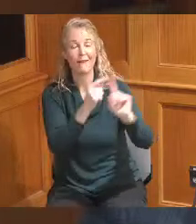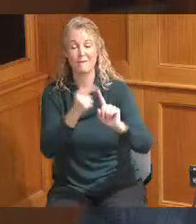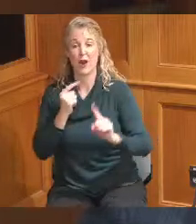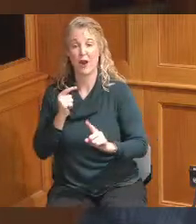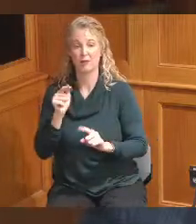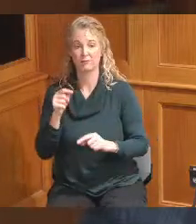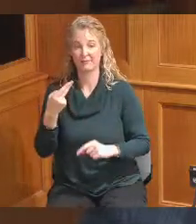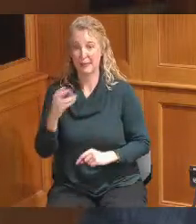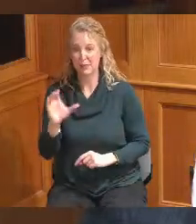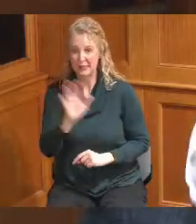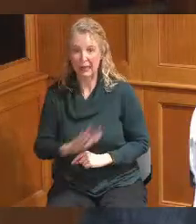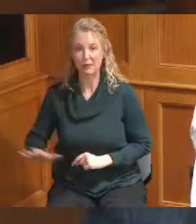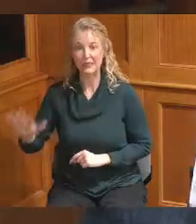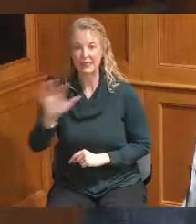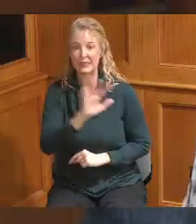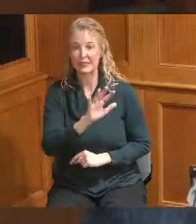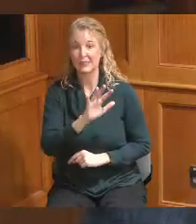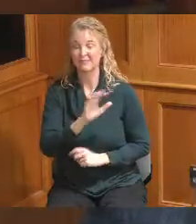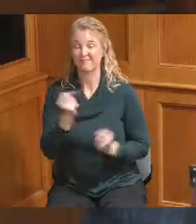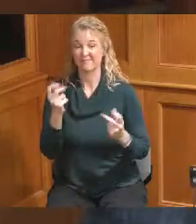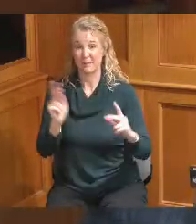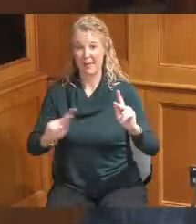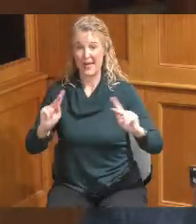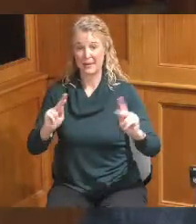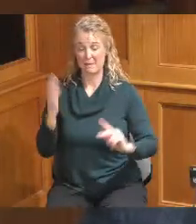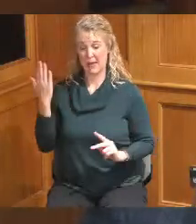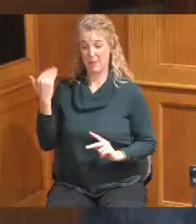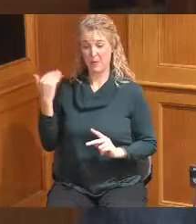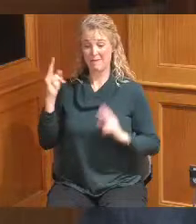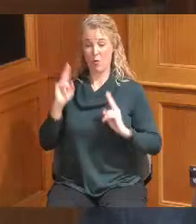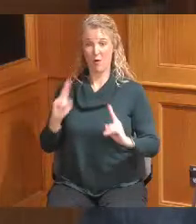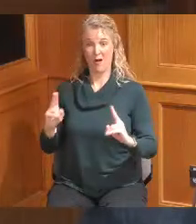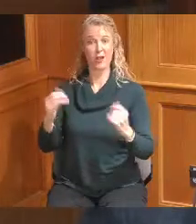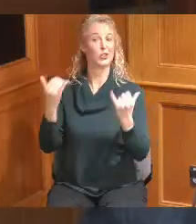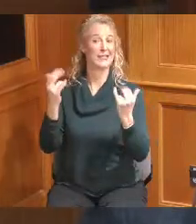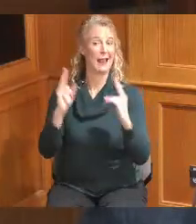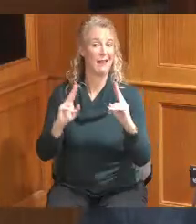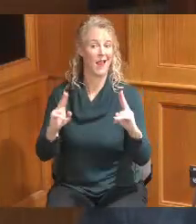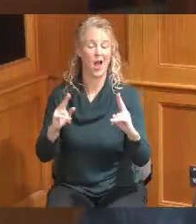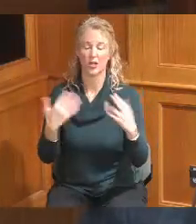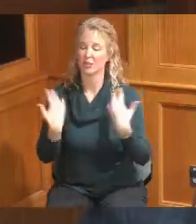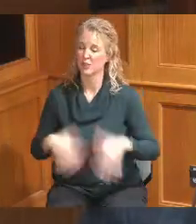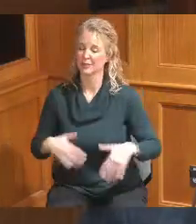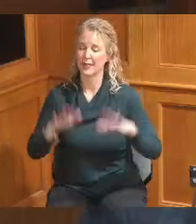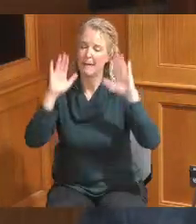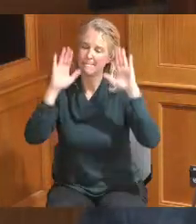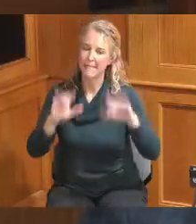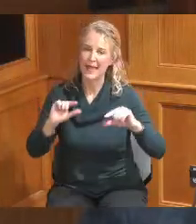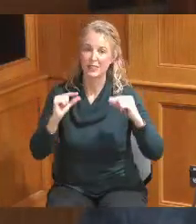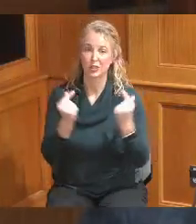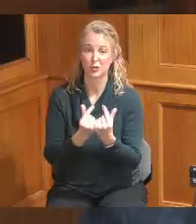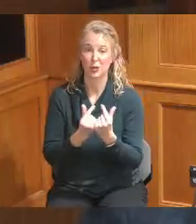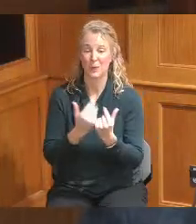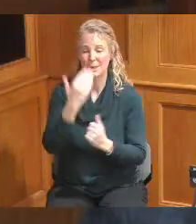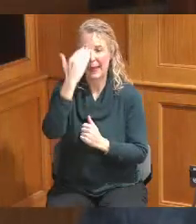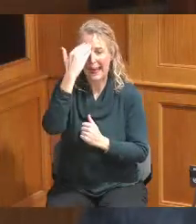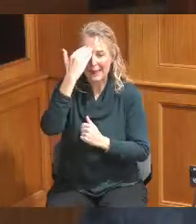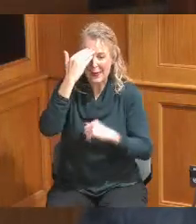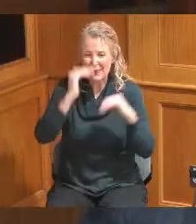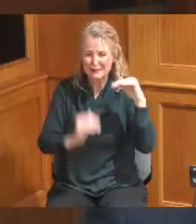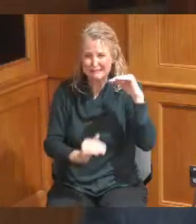county. And many of the people that are being honored today, and this is an excellent selection. I know a lot of you, we only can have so